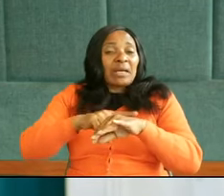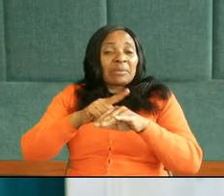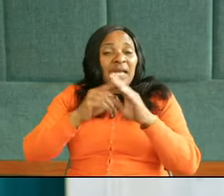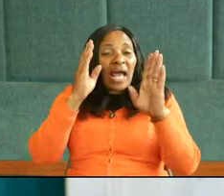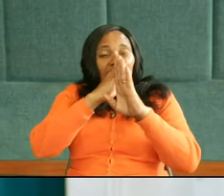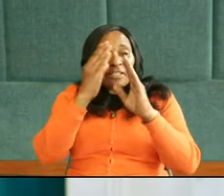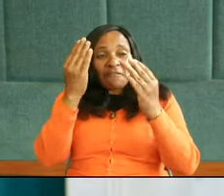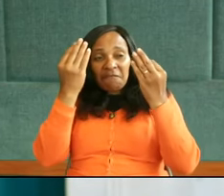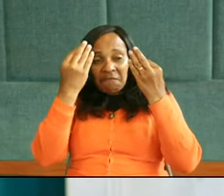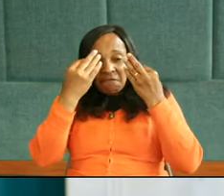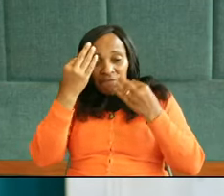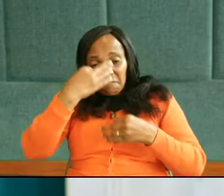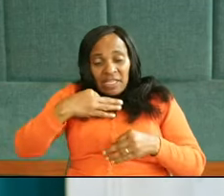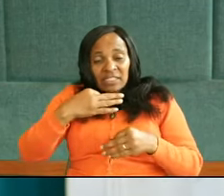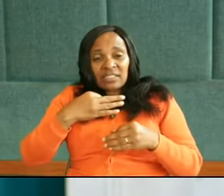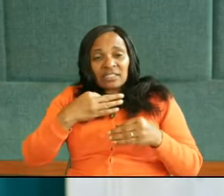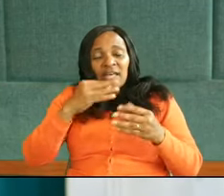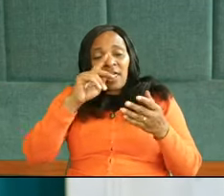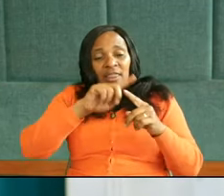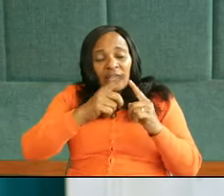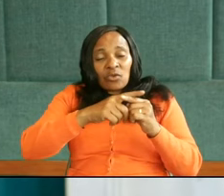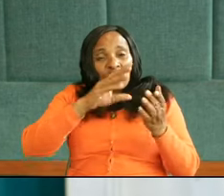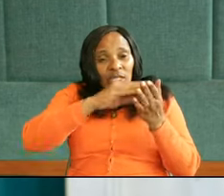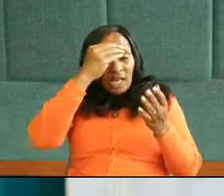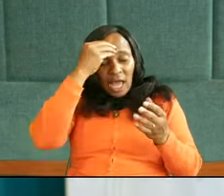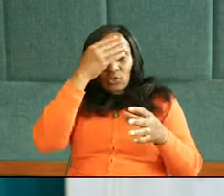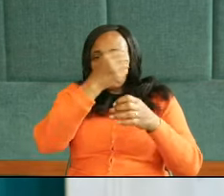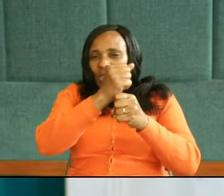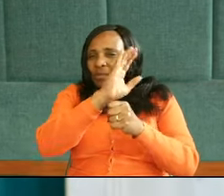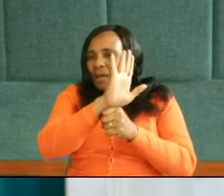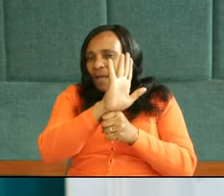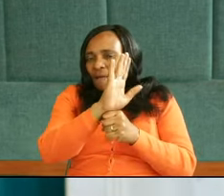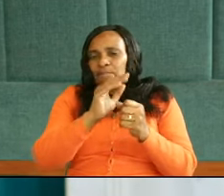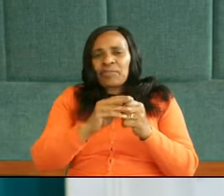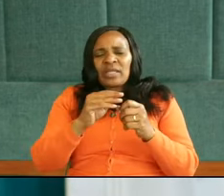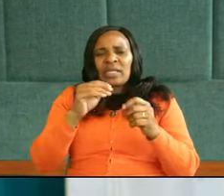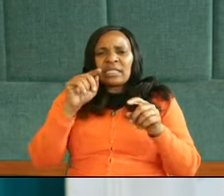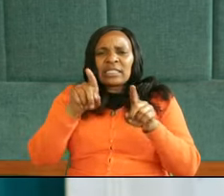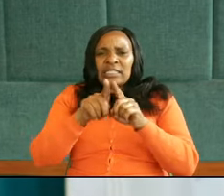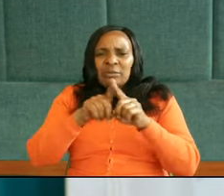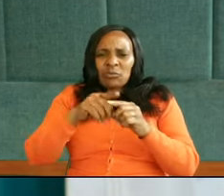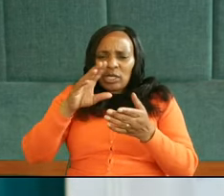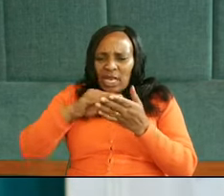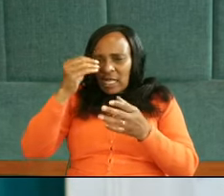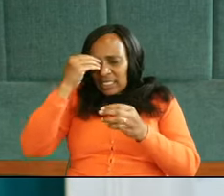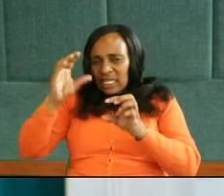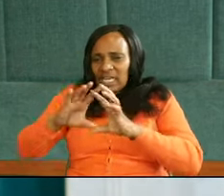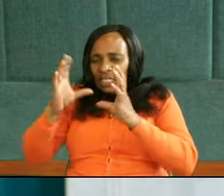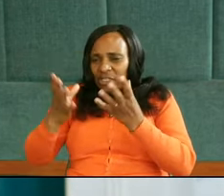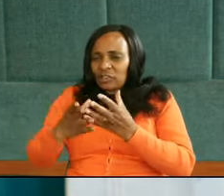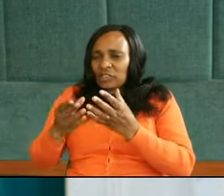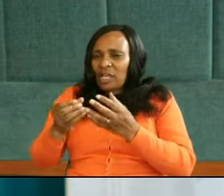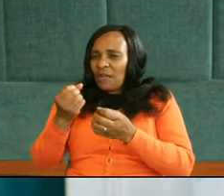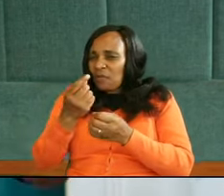us so that we may learn to trust him. Because as we learned in a class a few days ago,